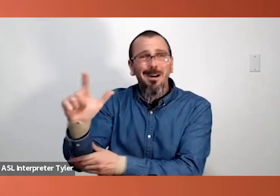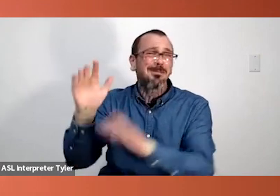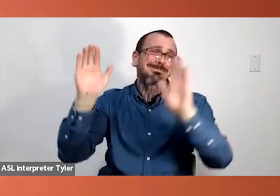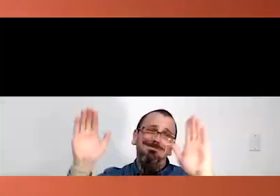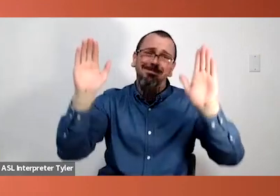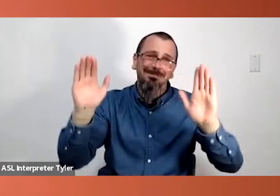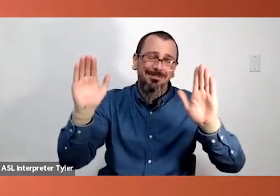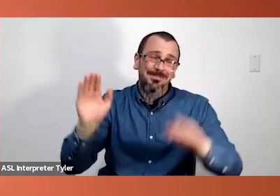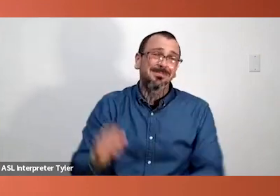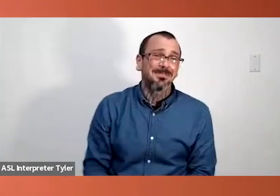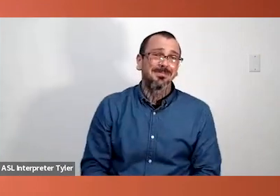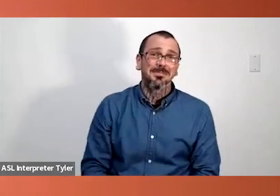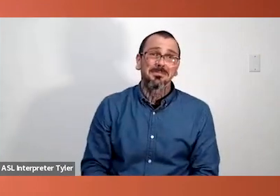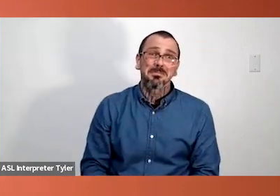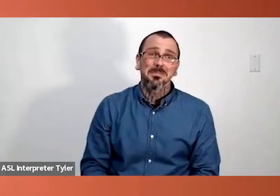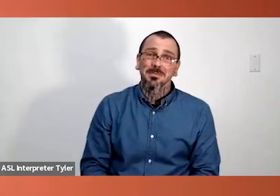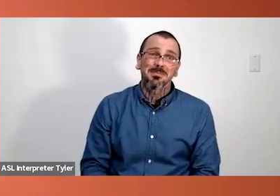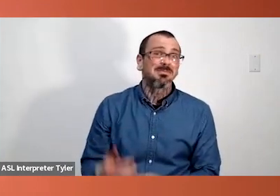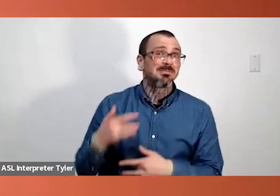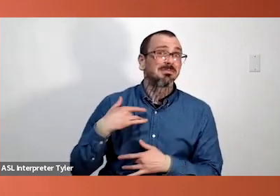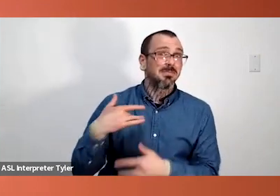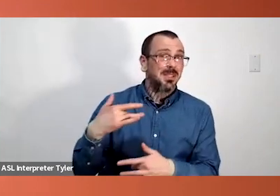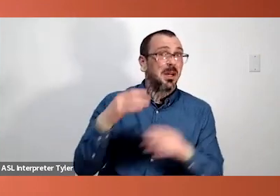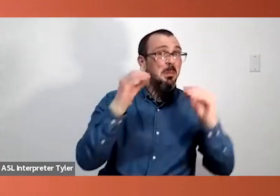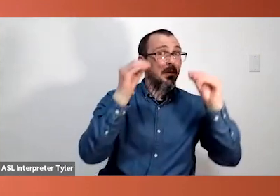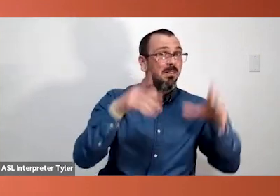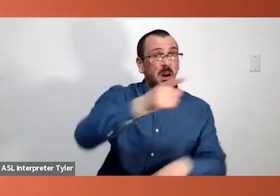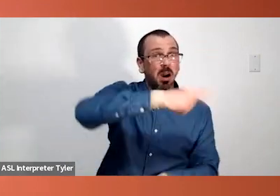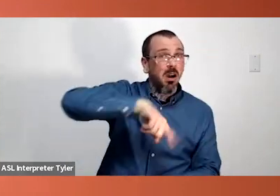I think that you were more engaging than most professors I've seen.